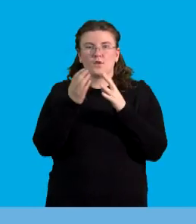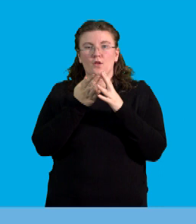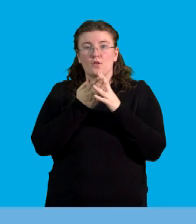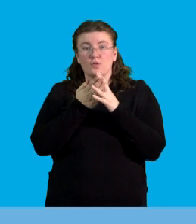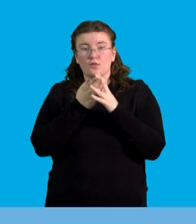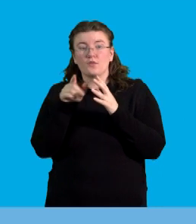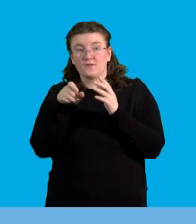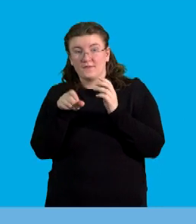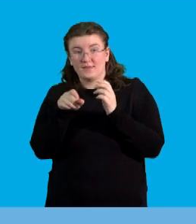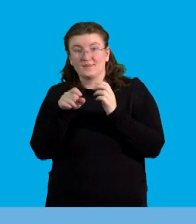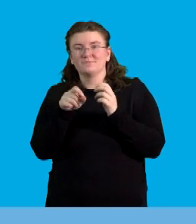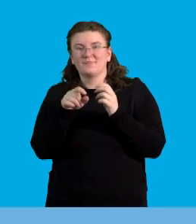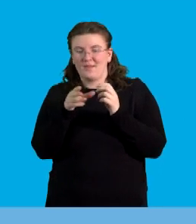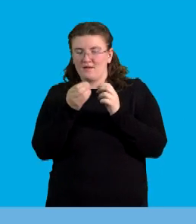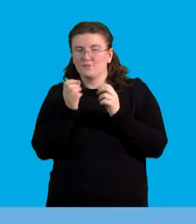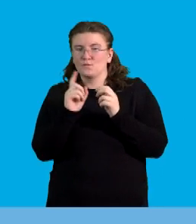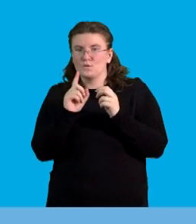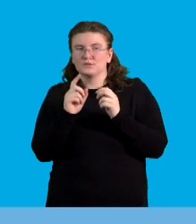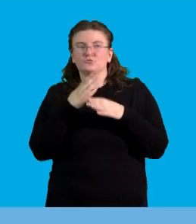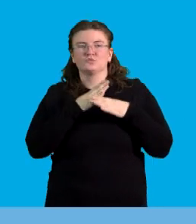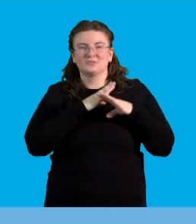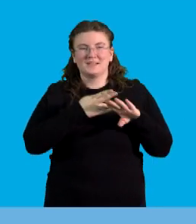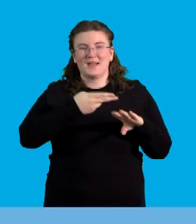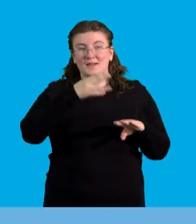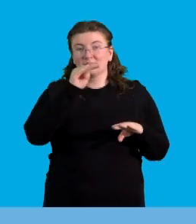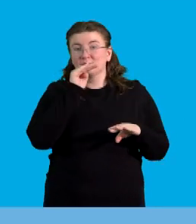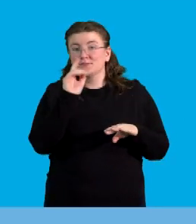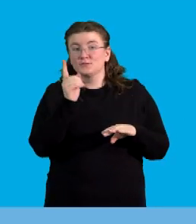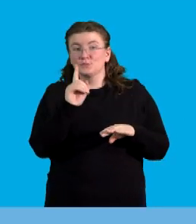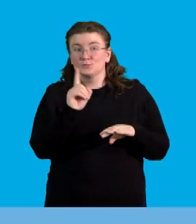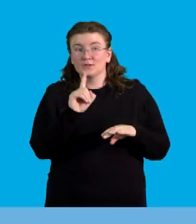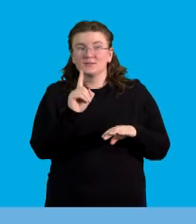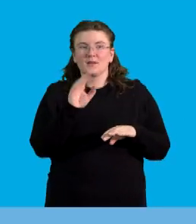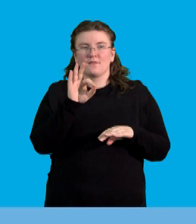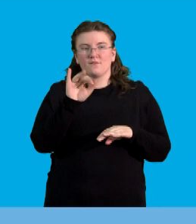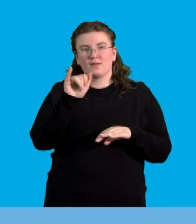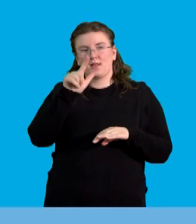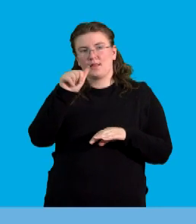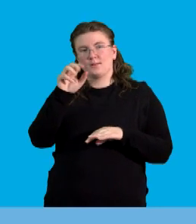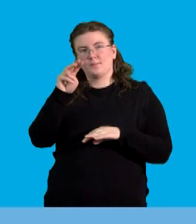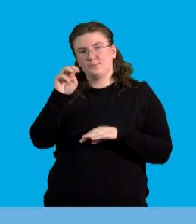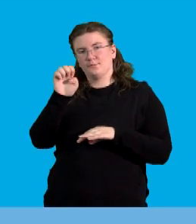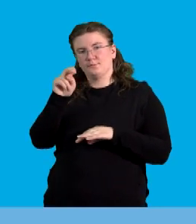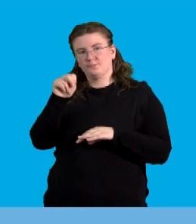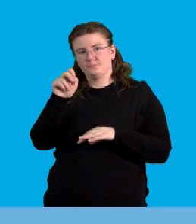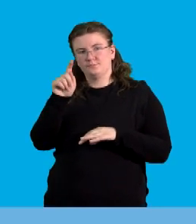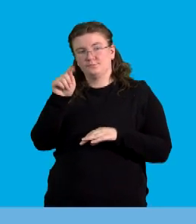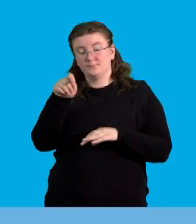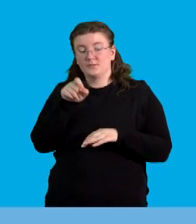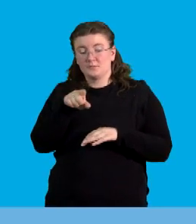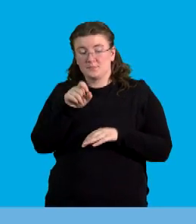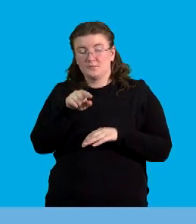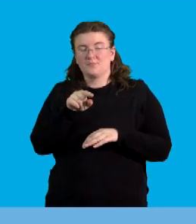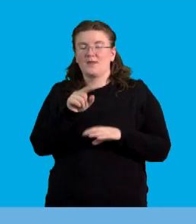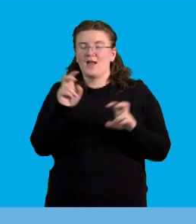they experience high resistance. This means that they transfer a lot of energy to the filament when they pass